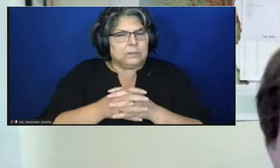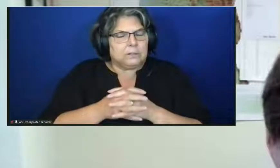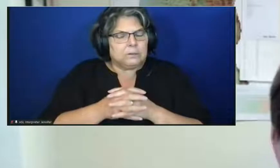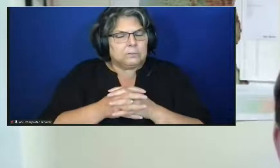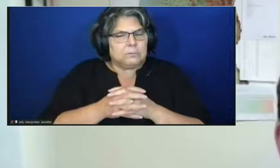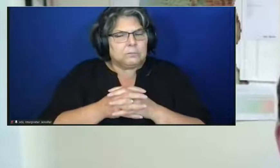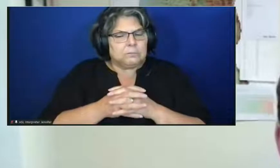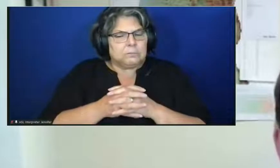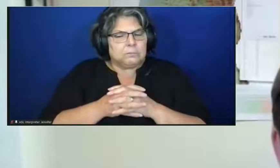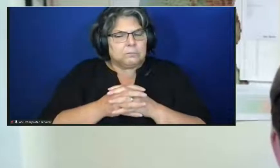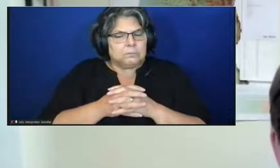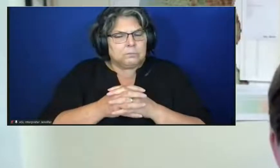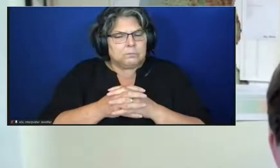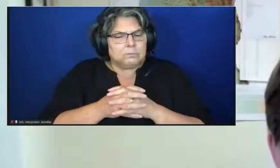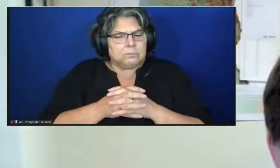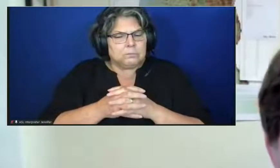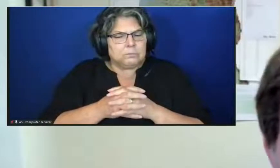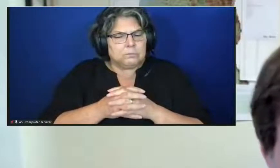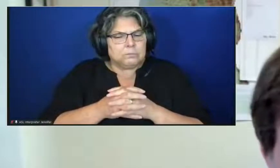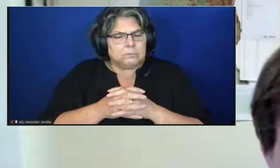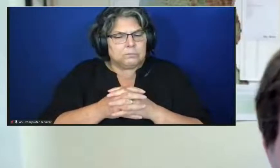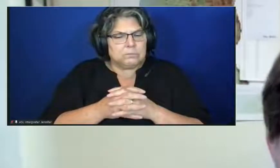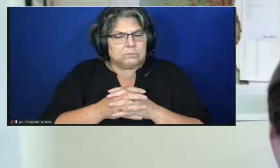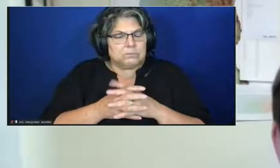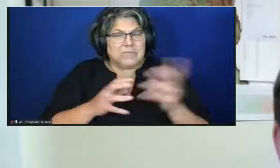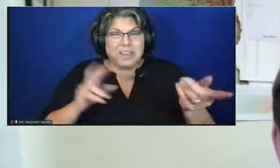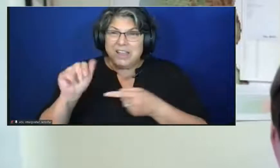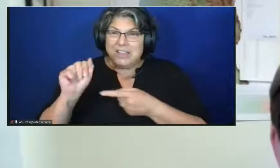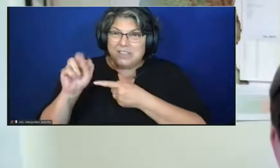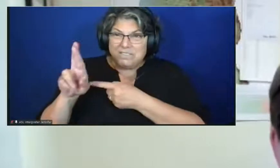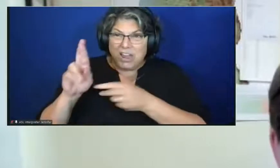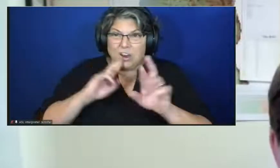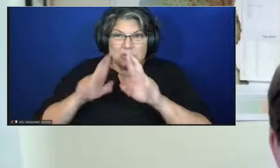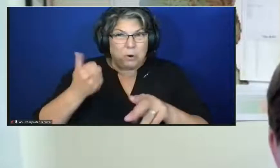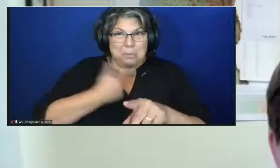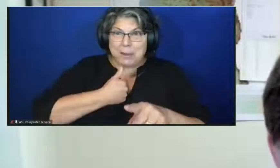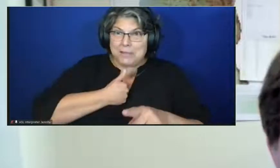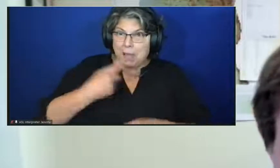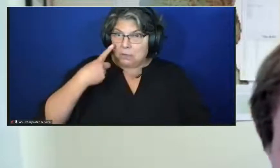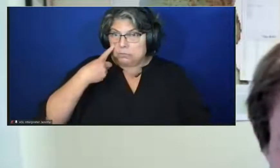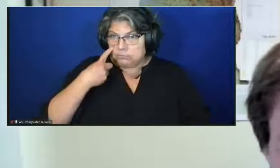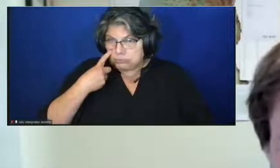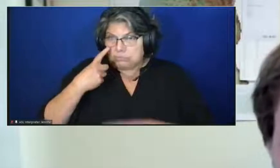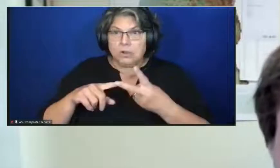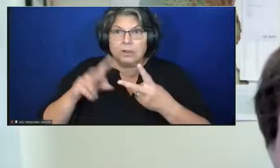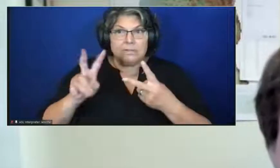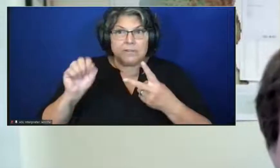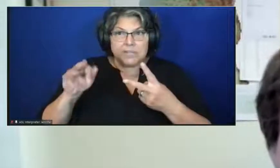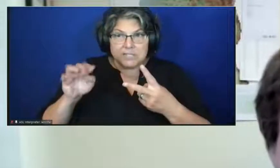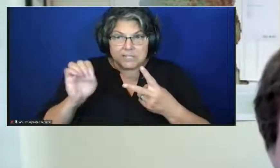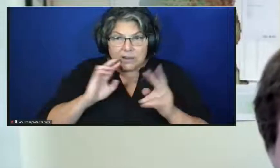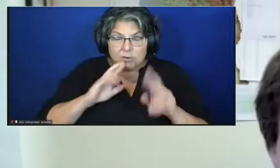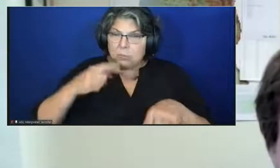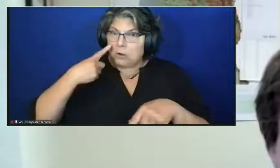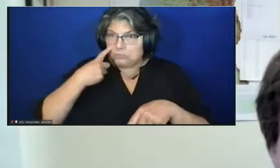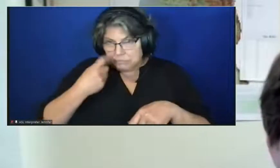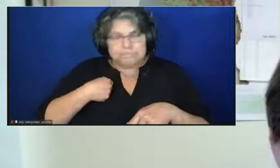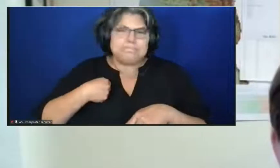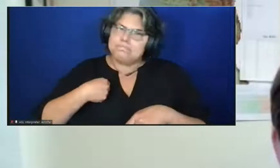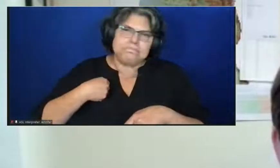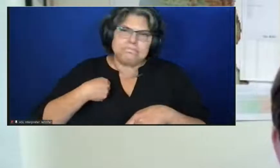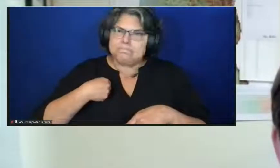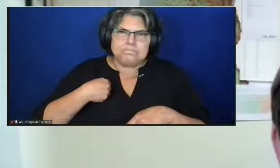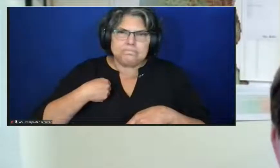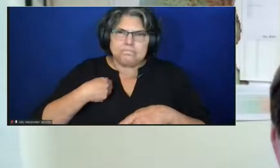while and I don't have direct access to the VAERS reports or this VSafe reports, there's a couple of other local systems